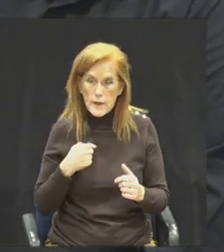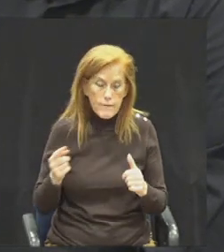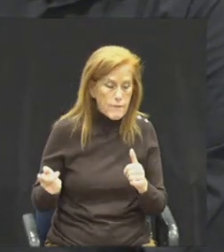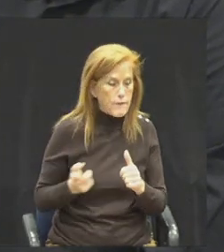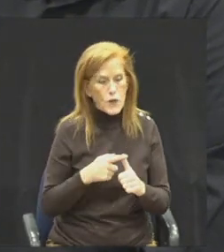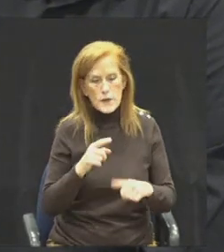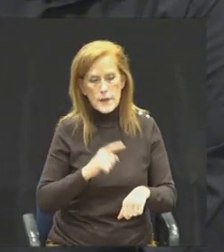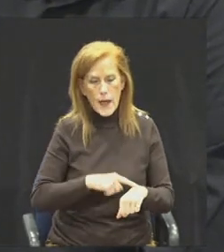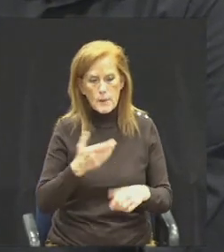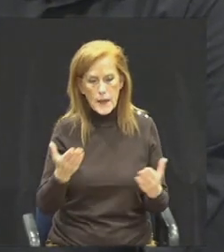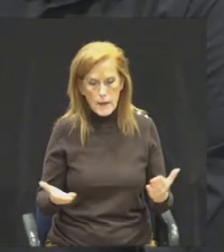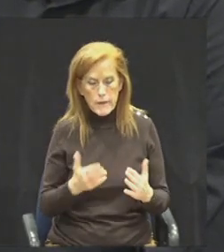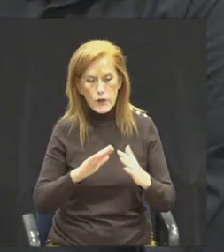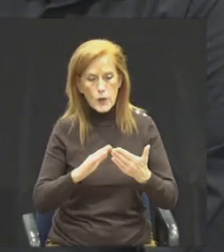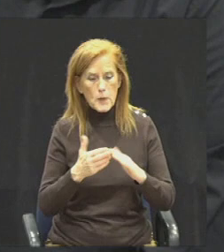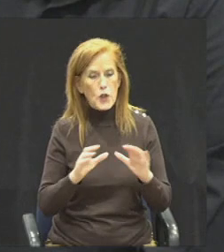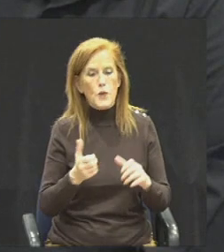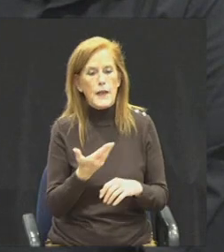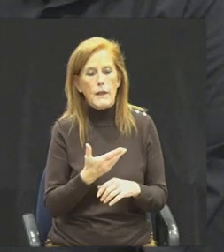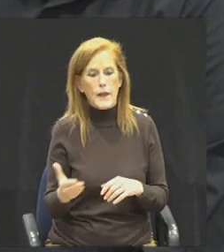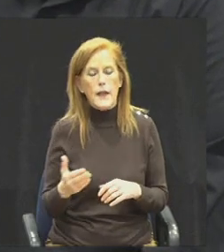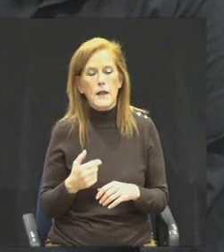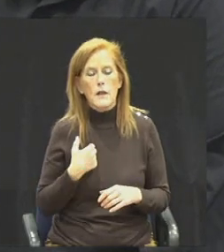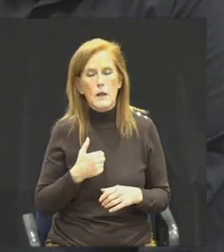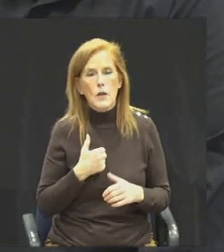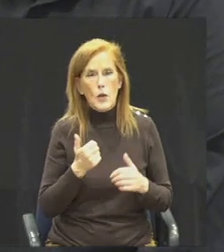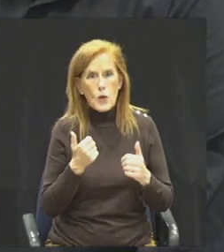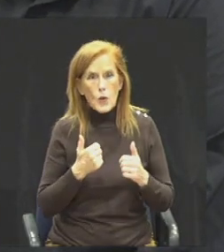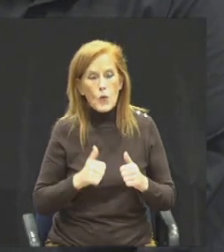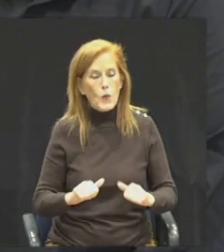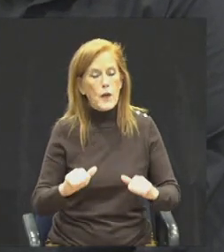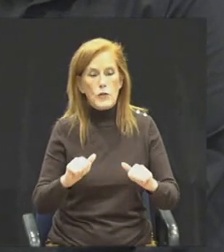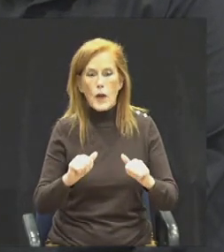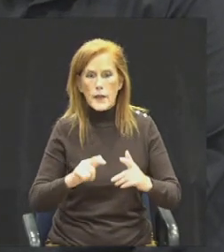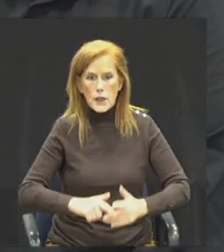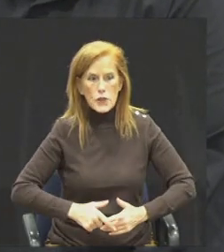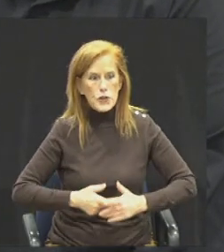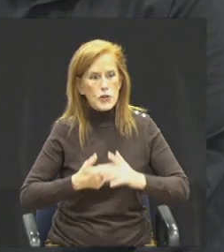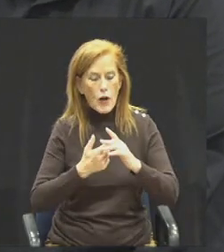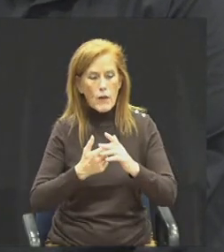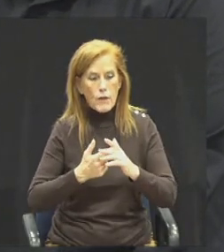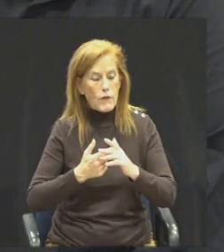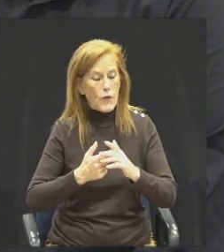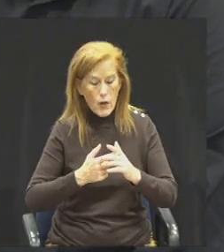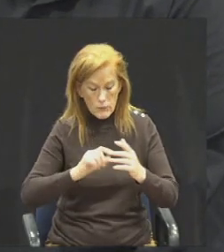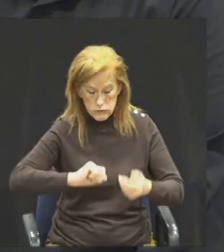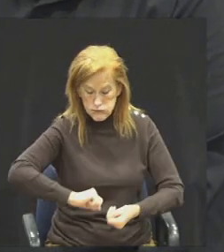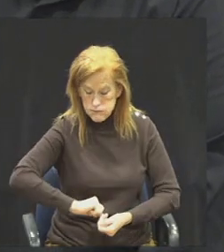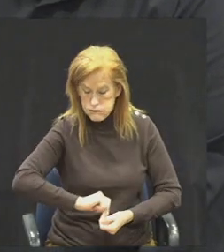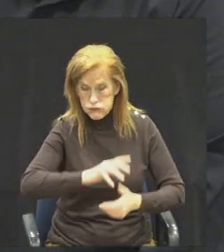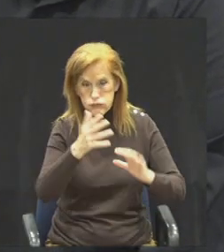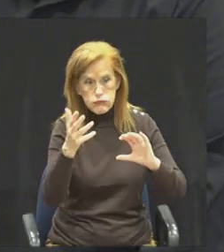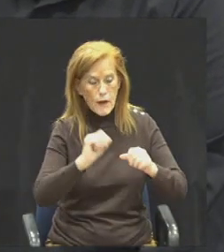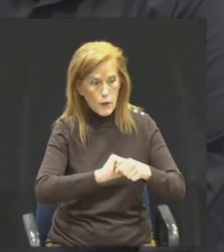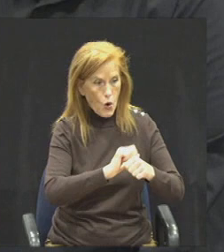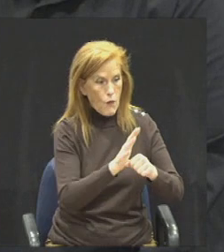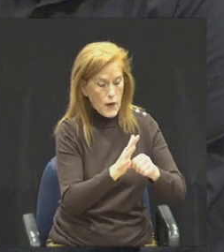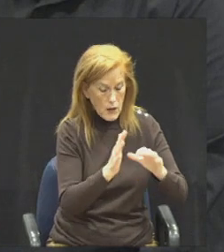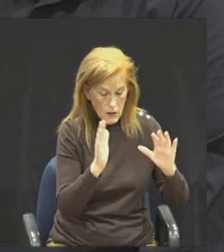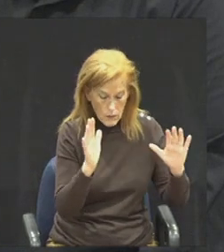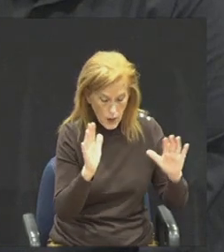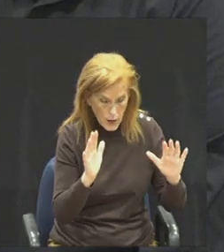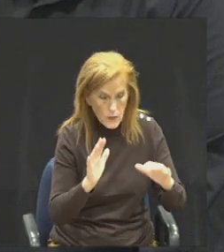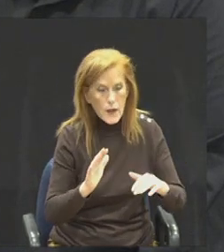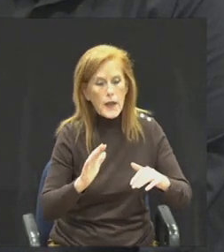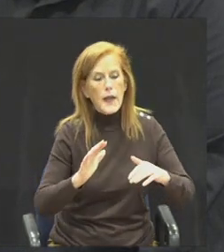community, and we're just trying to start from the wreckage of COVID and mm-hmm. rebuild our program, and that